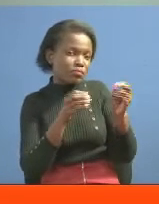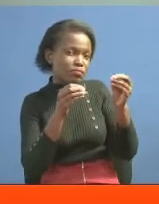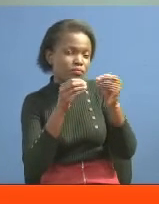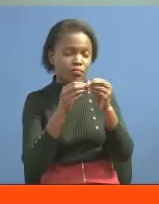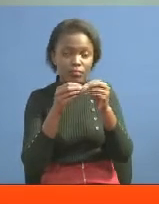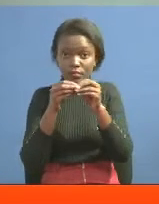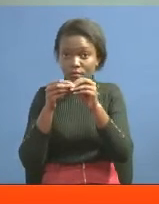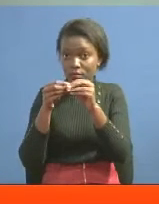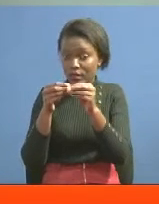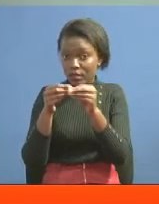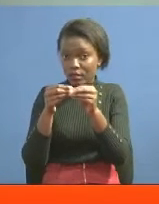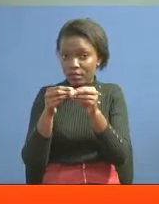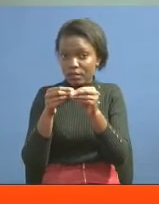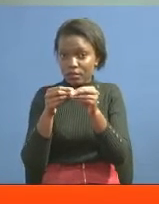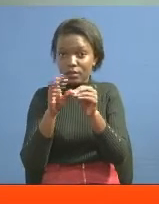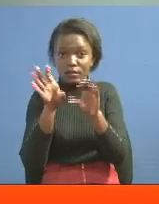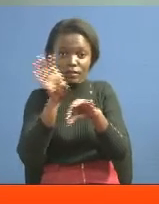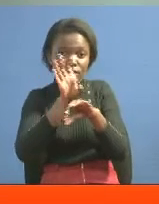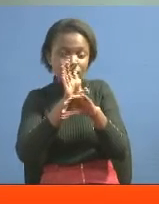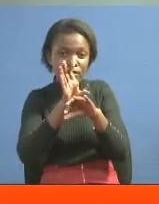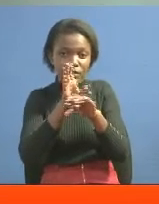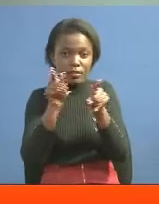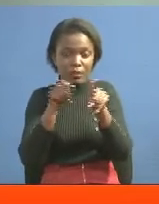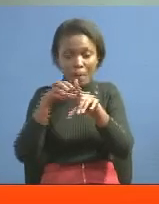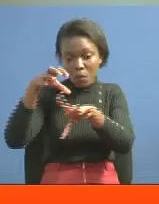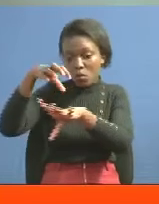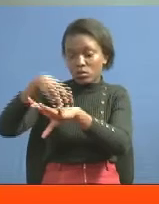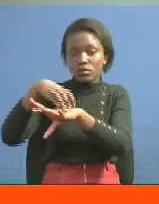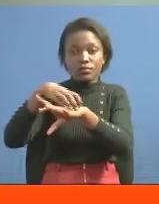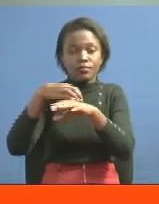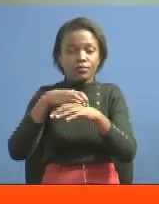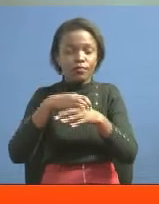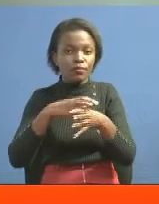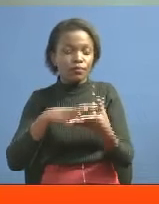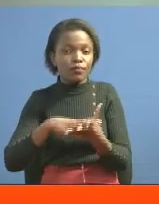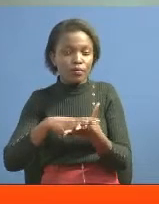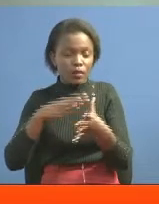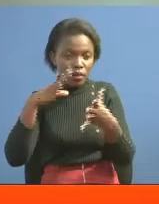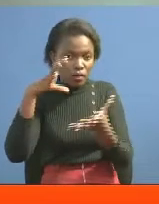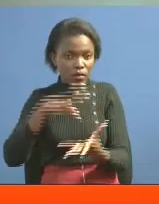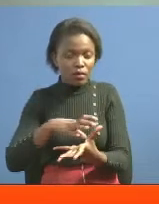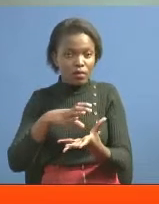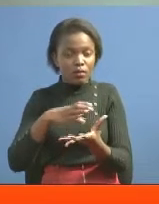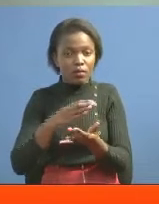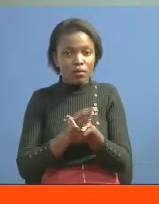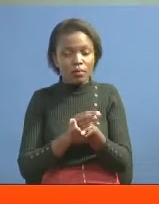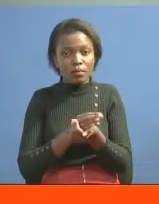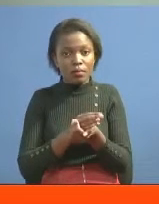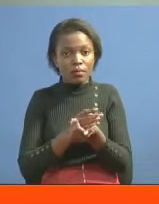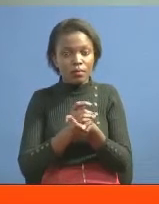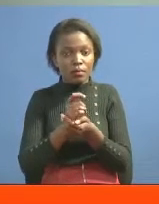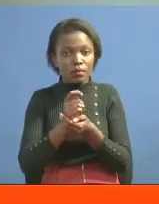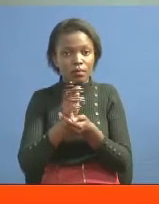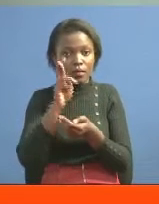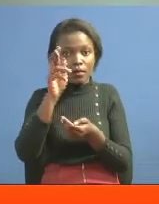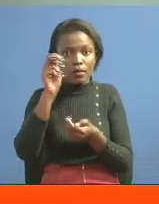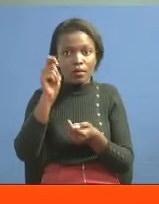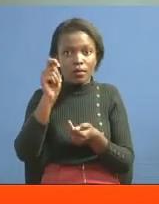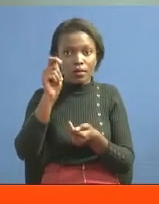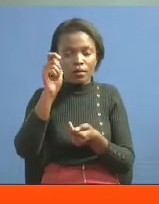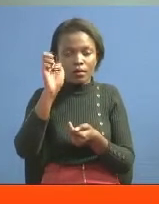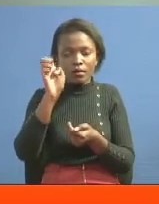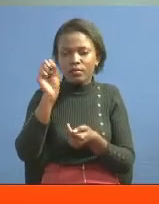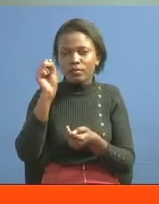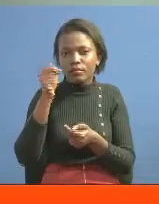even churches and mosques. The central bank lowered rates to cushion businesses and citizens in general, and other companies that handle